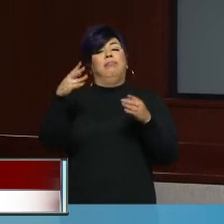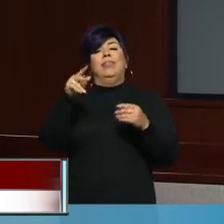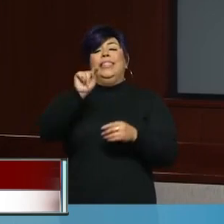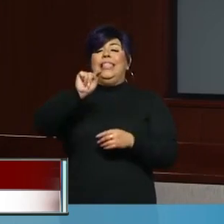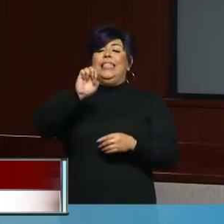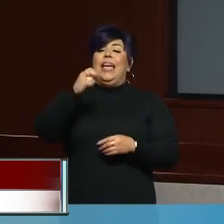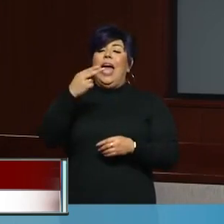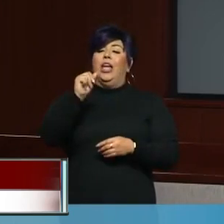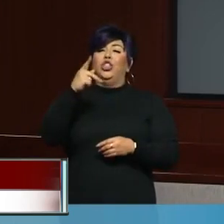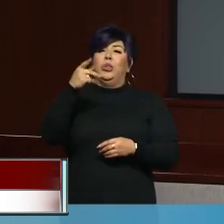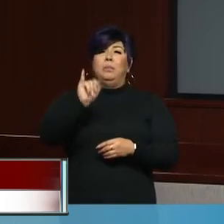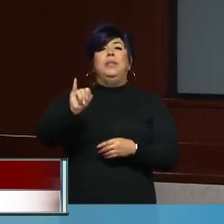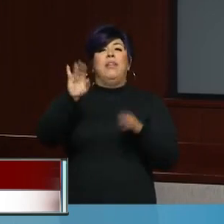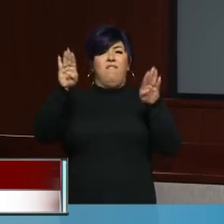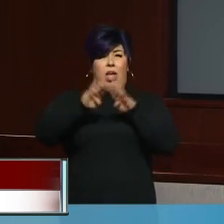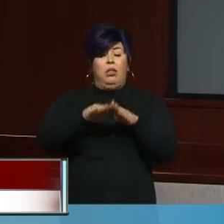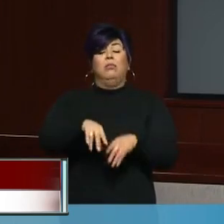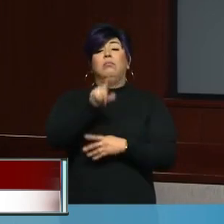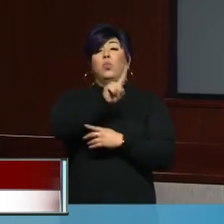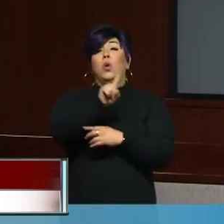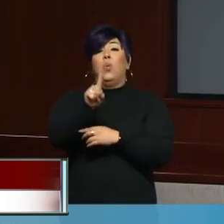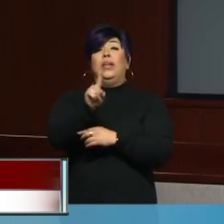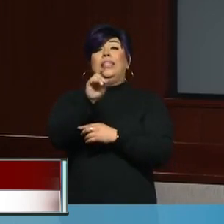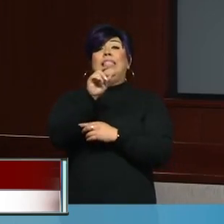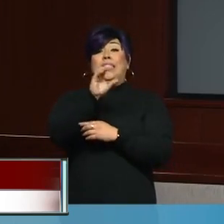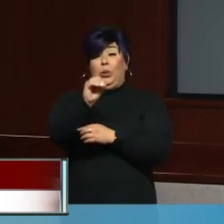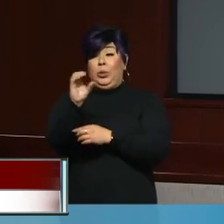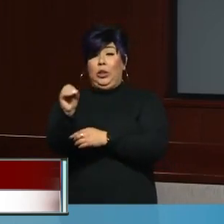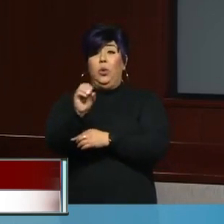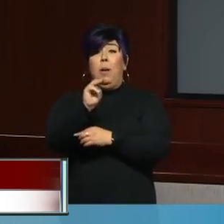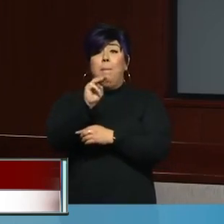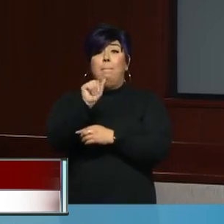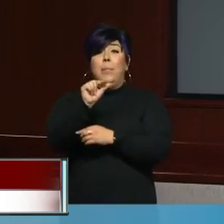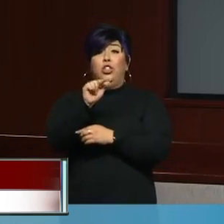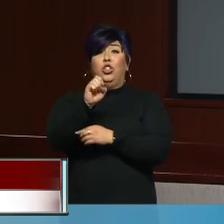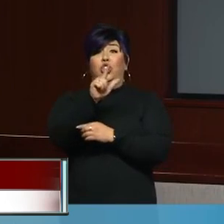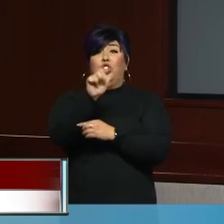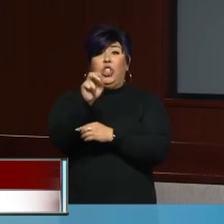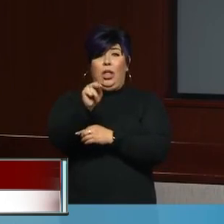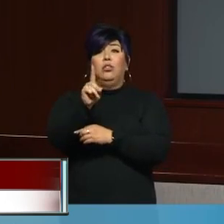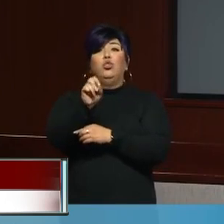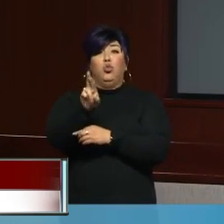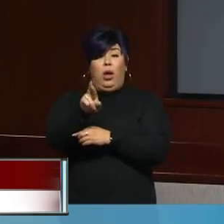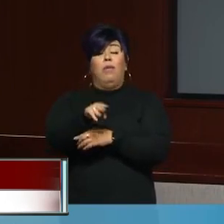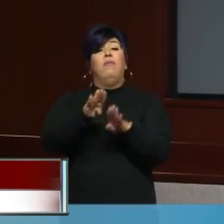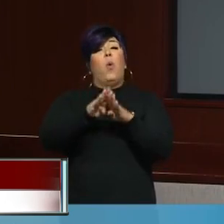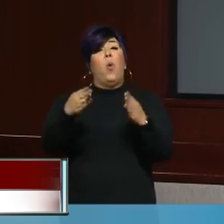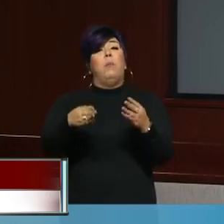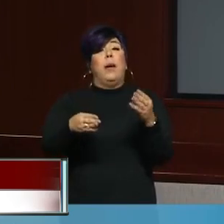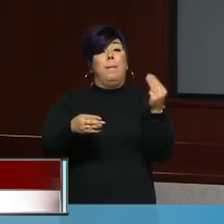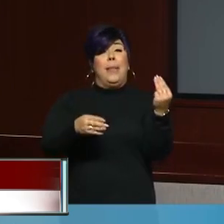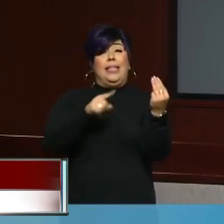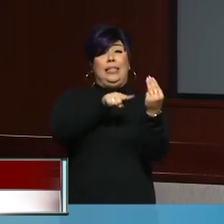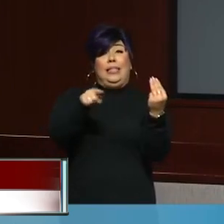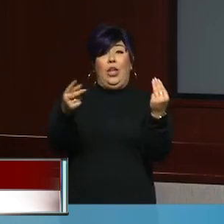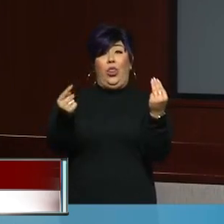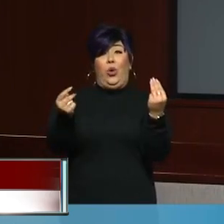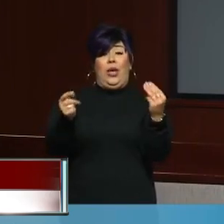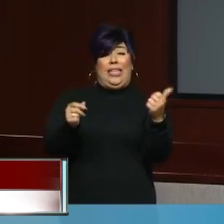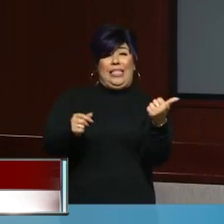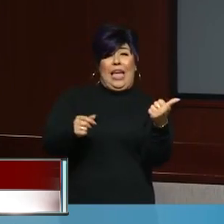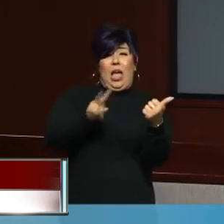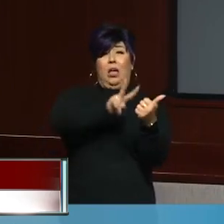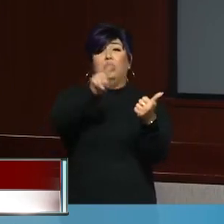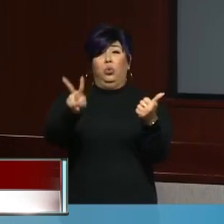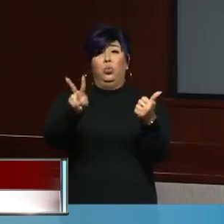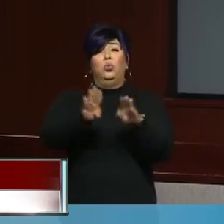That's 1100 Magellan Drive. Their hours are Monday through Thursday from 10 a.m. to 2